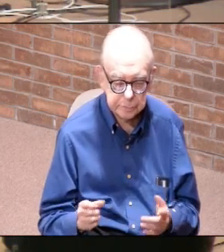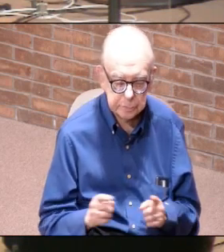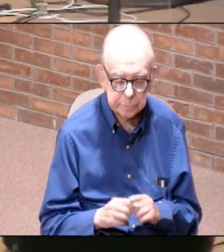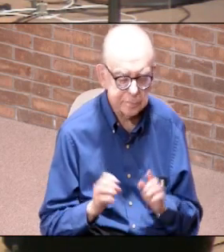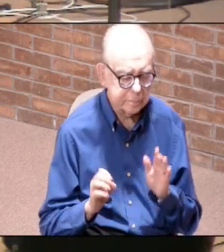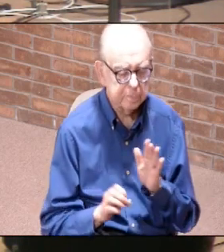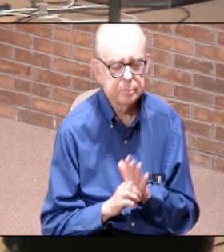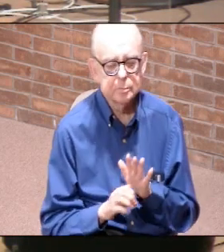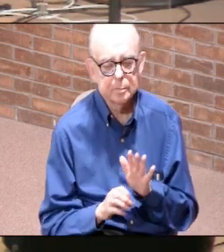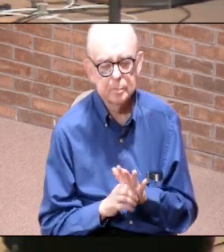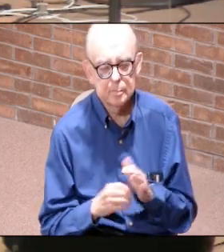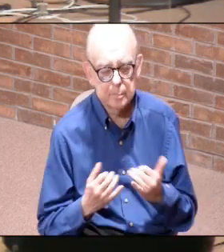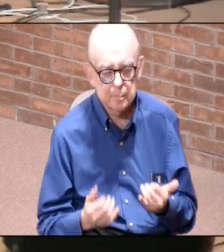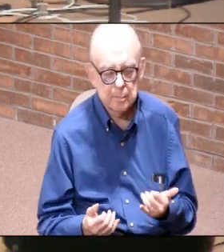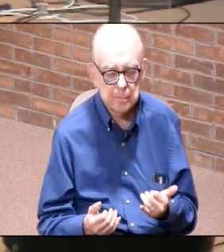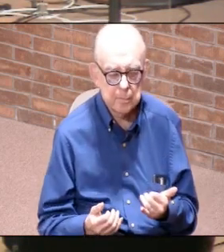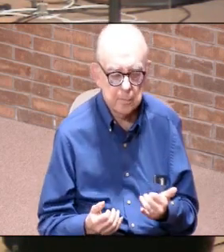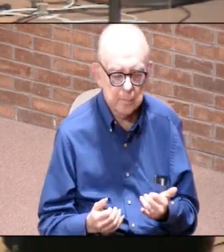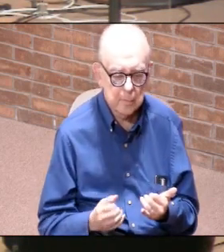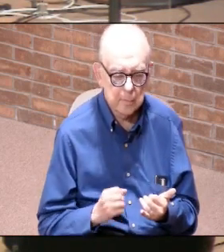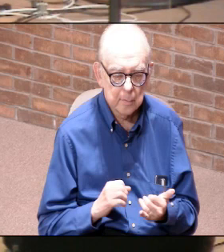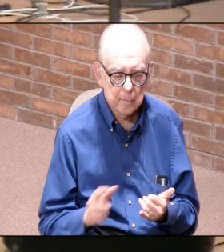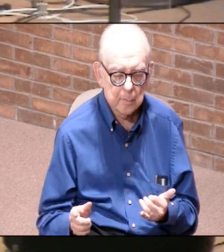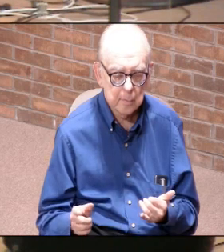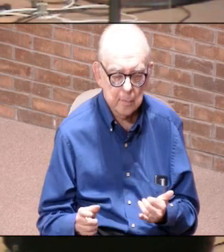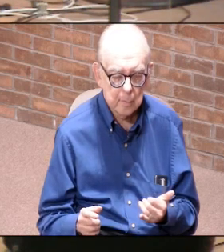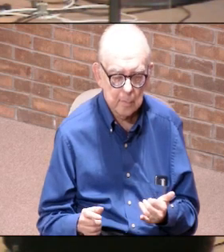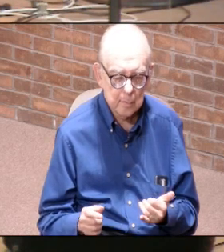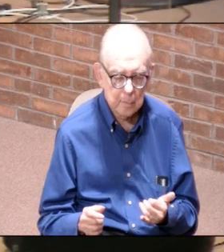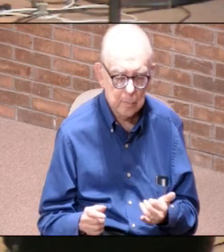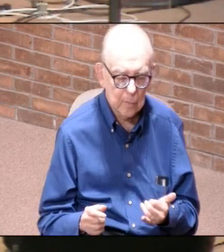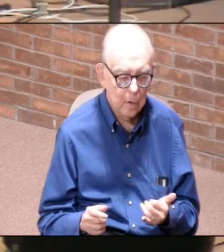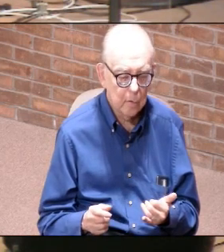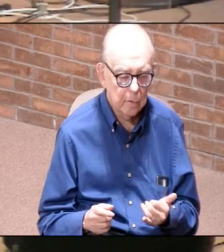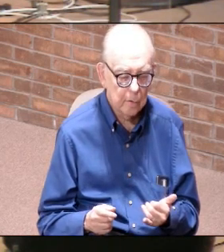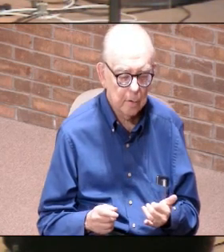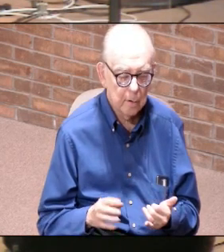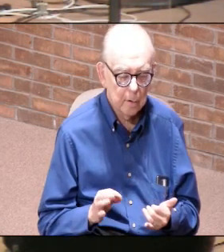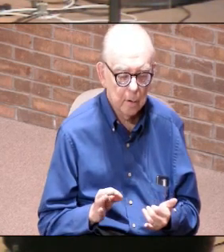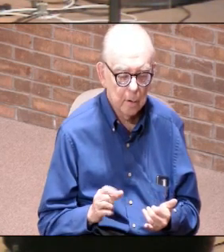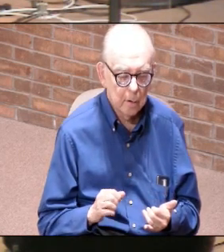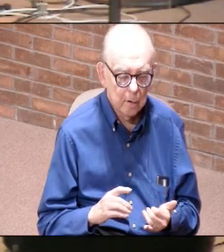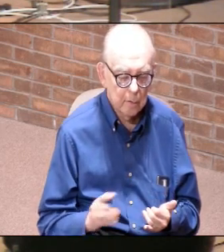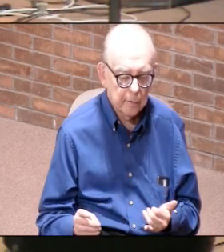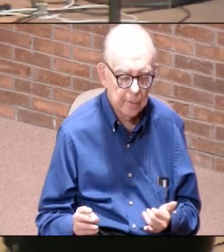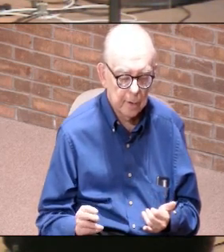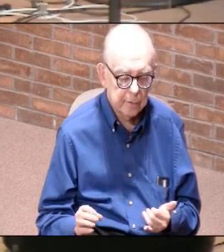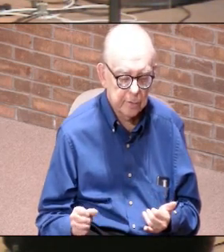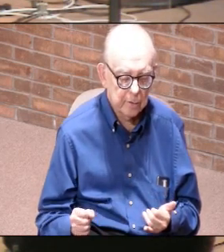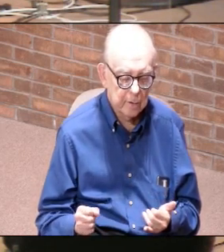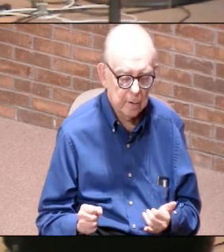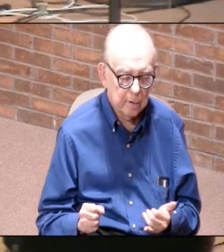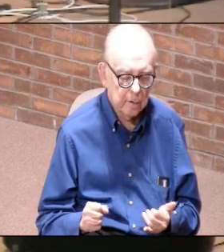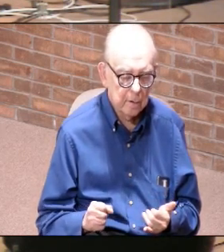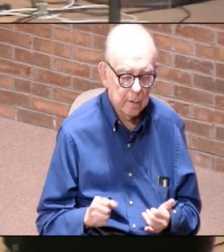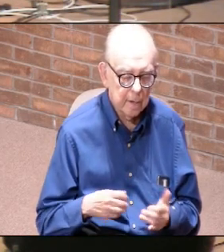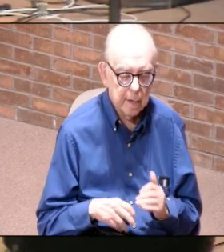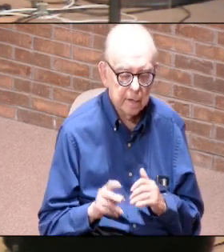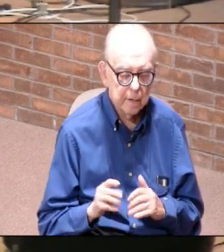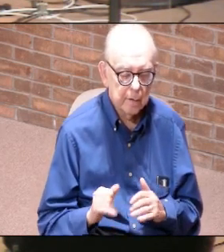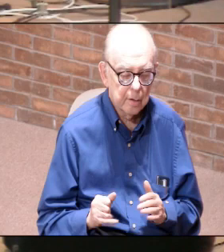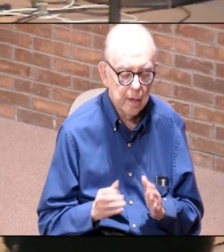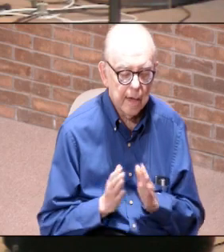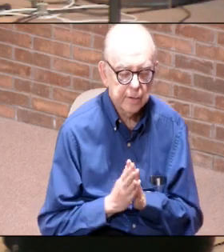for instance, right now, all of the floods that are in Kentucky, okay, they're asking for money and stuff